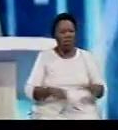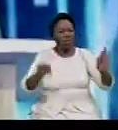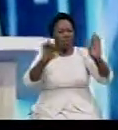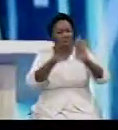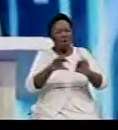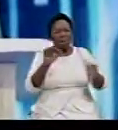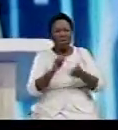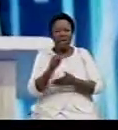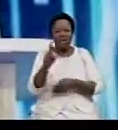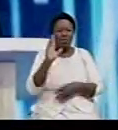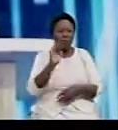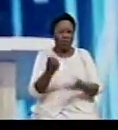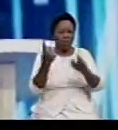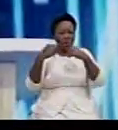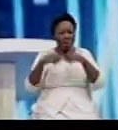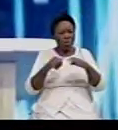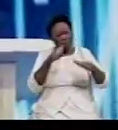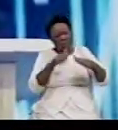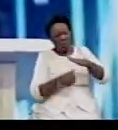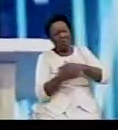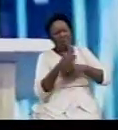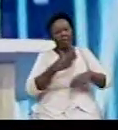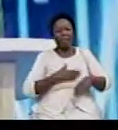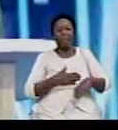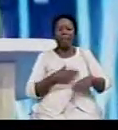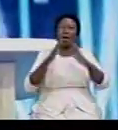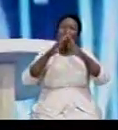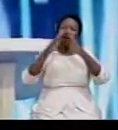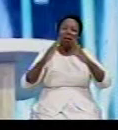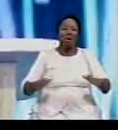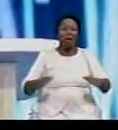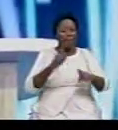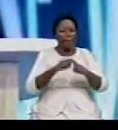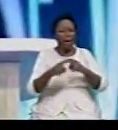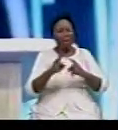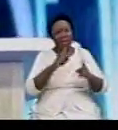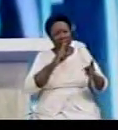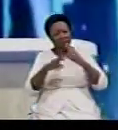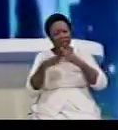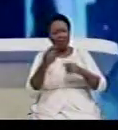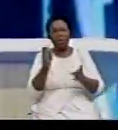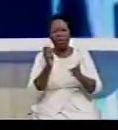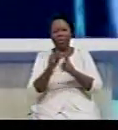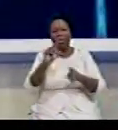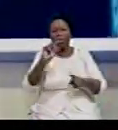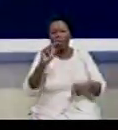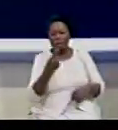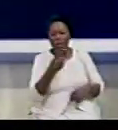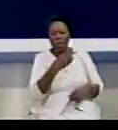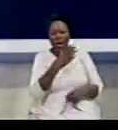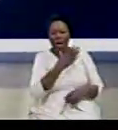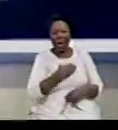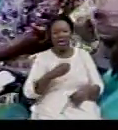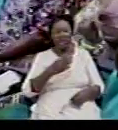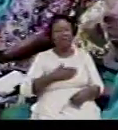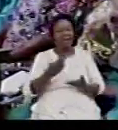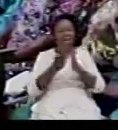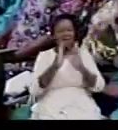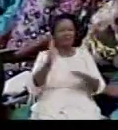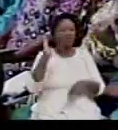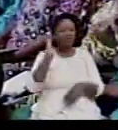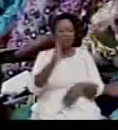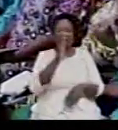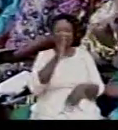come under my roof, but speak the word only, and my servant